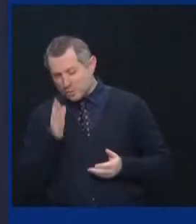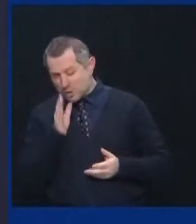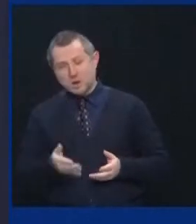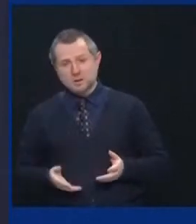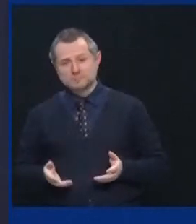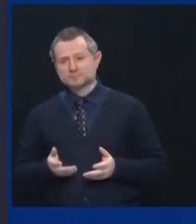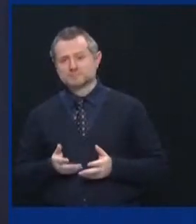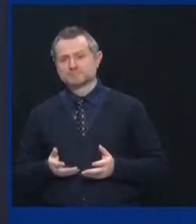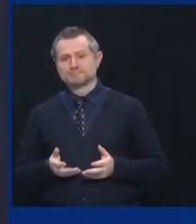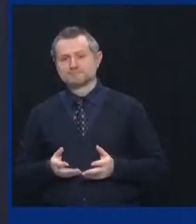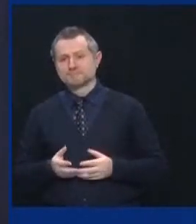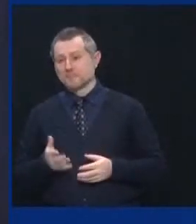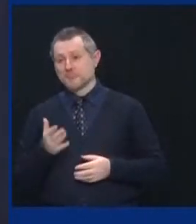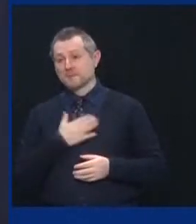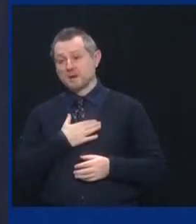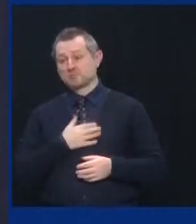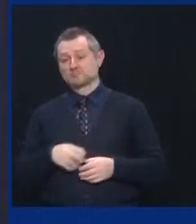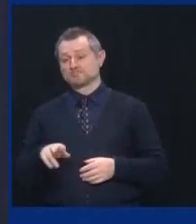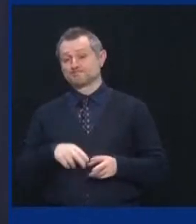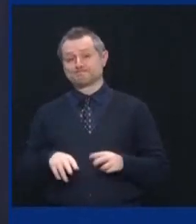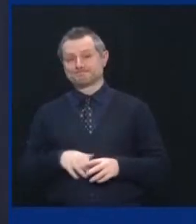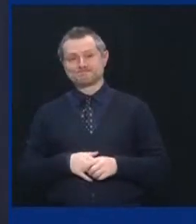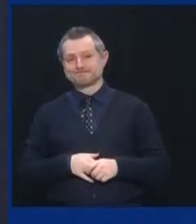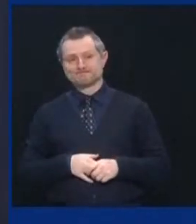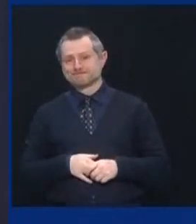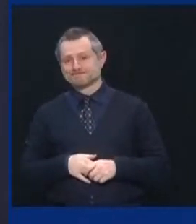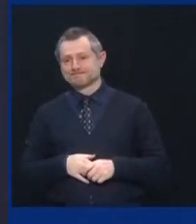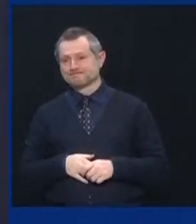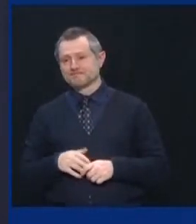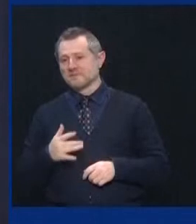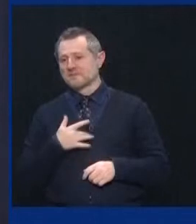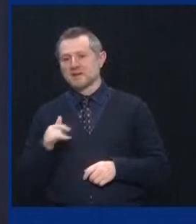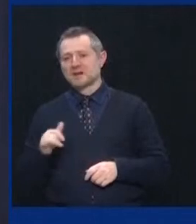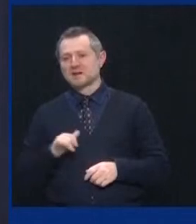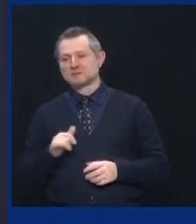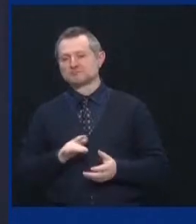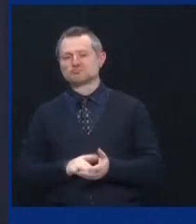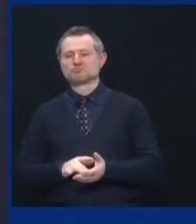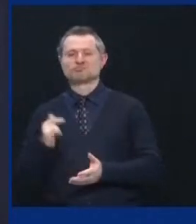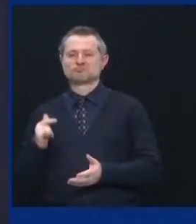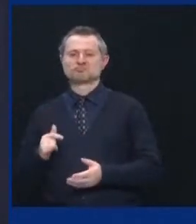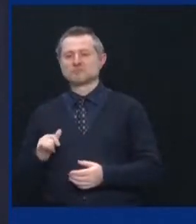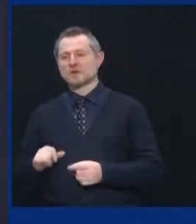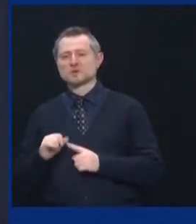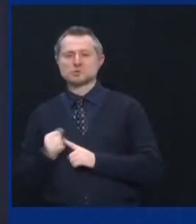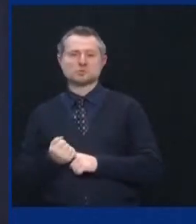To me, it is exploiting the situation.